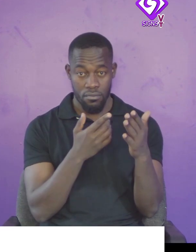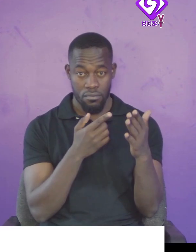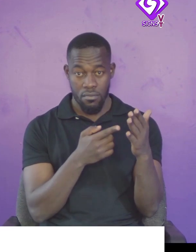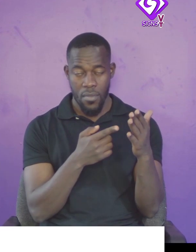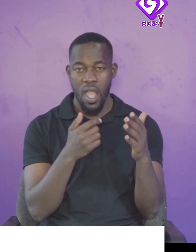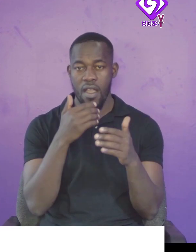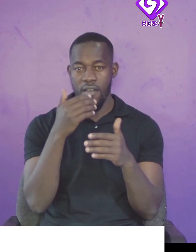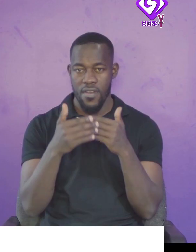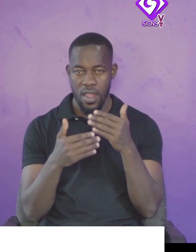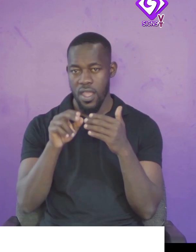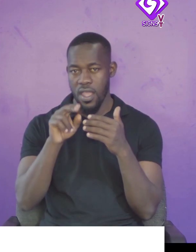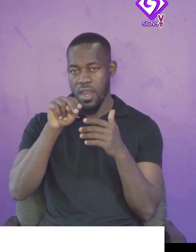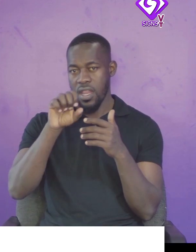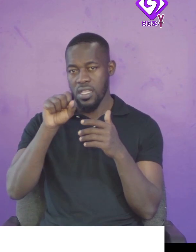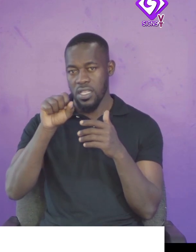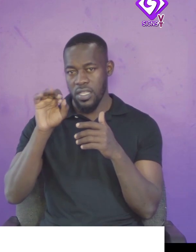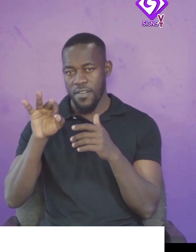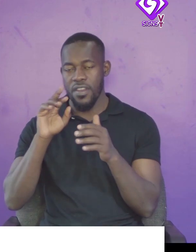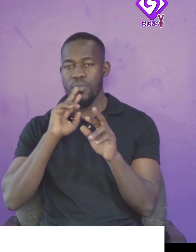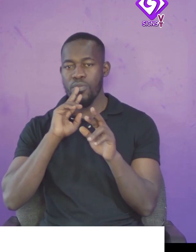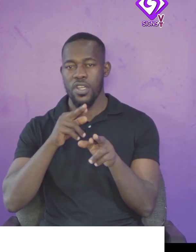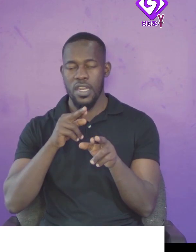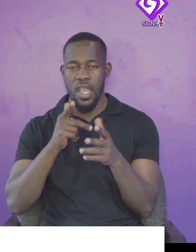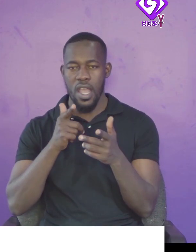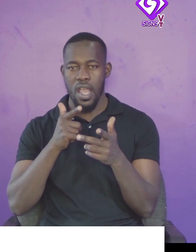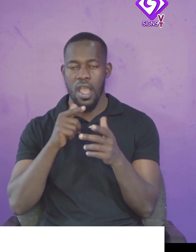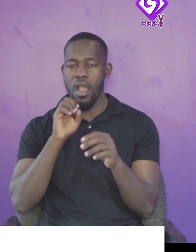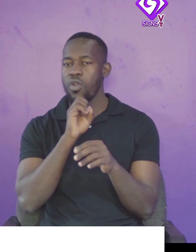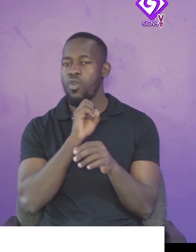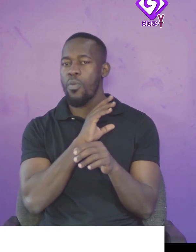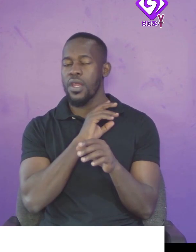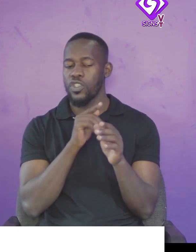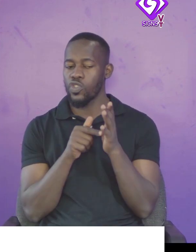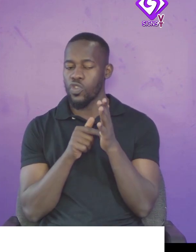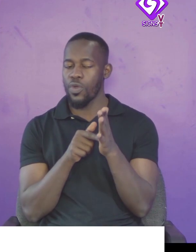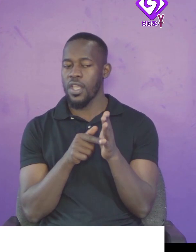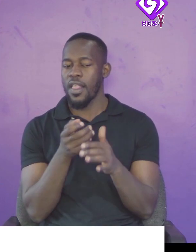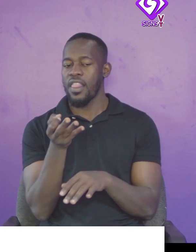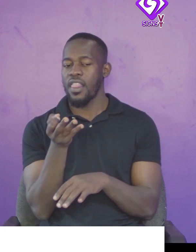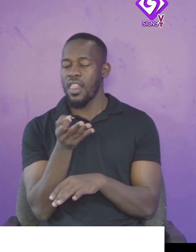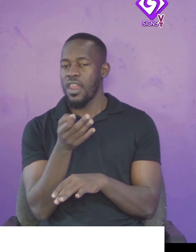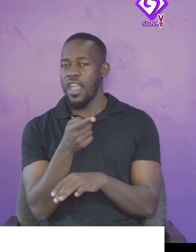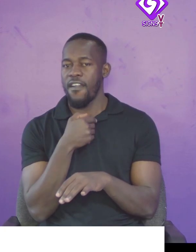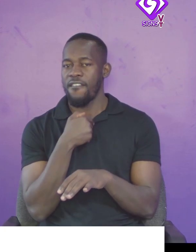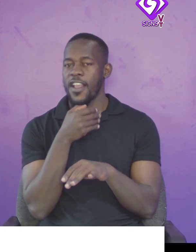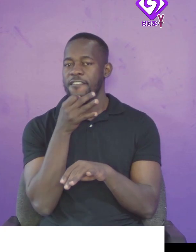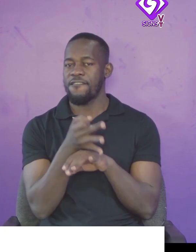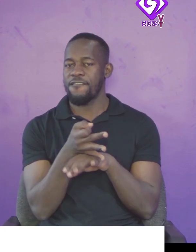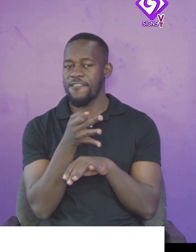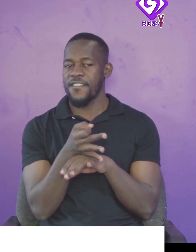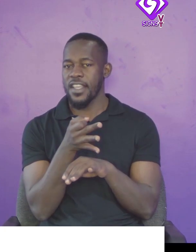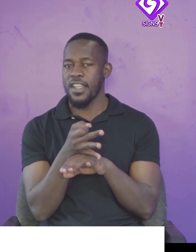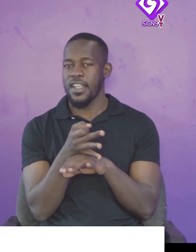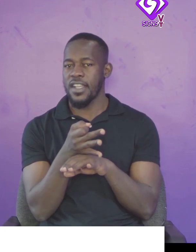by NSSF, which reported that the suspects had forged documents, including a fake transfer